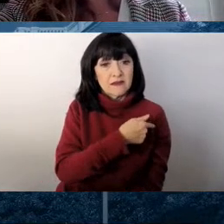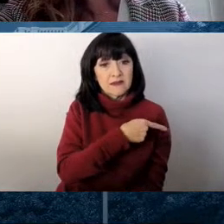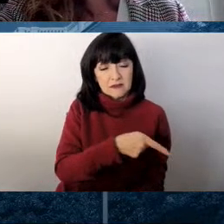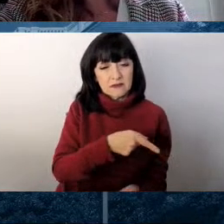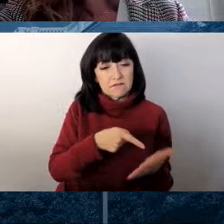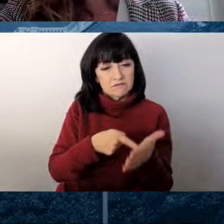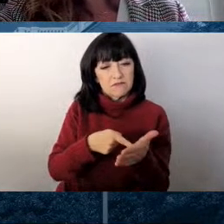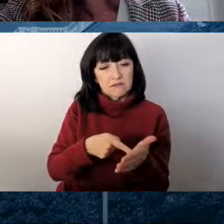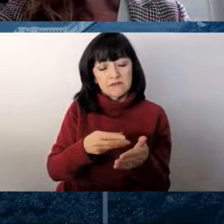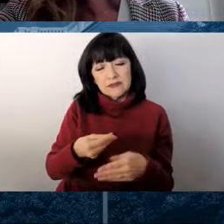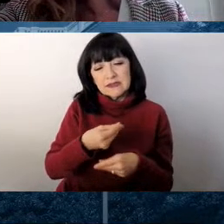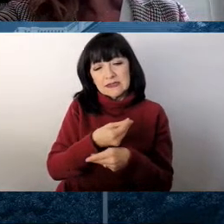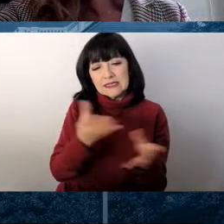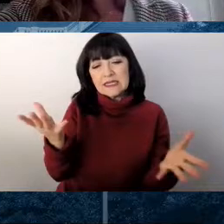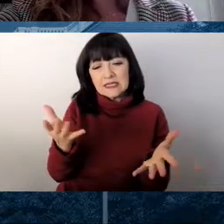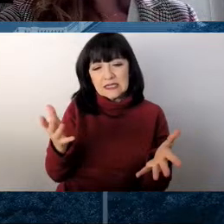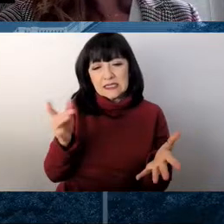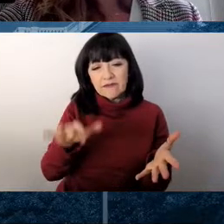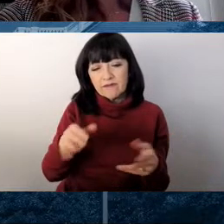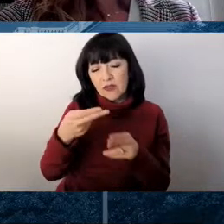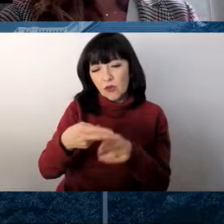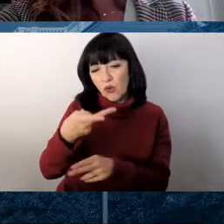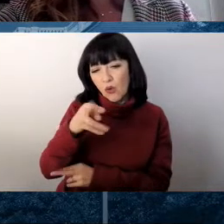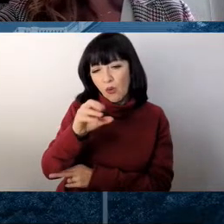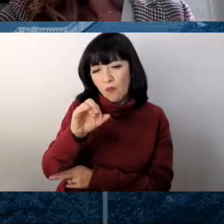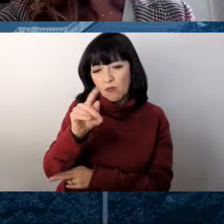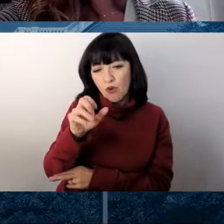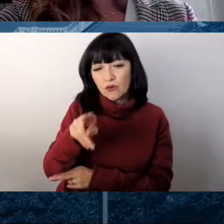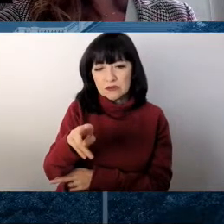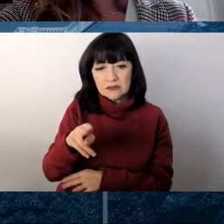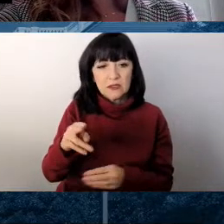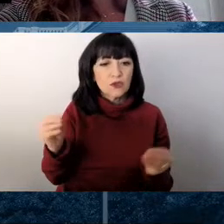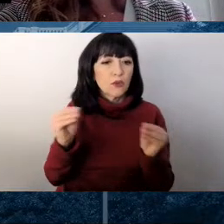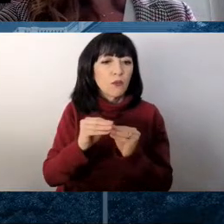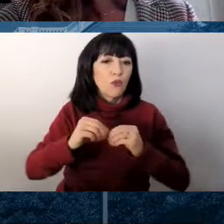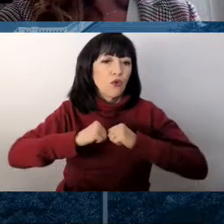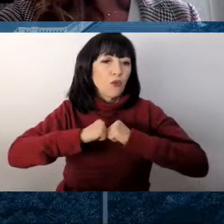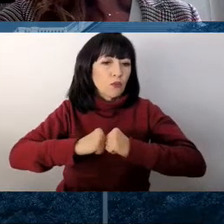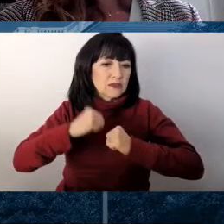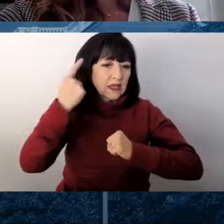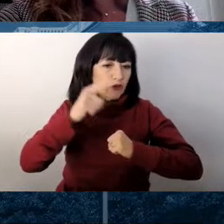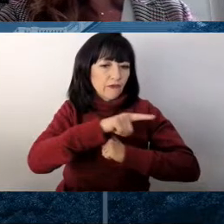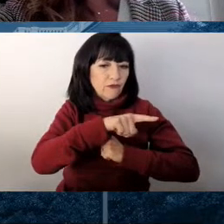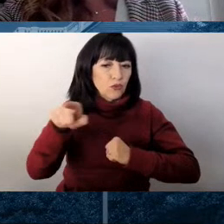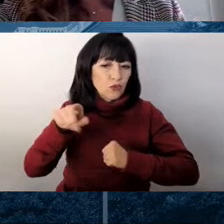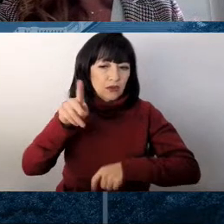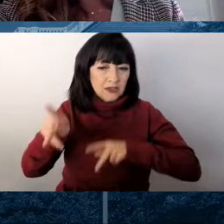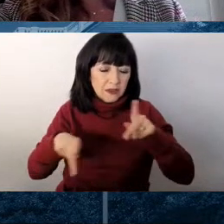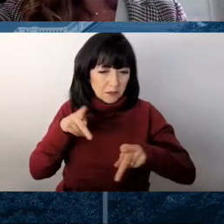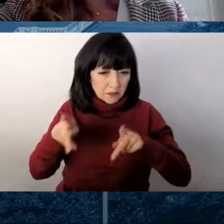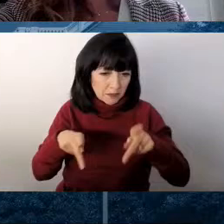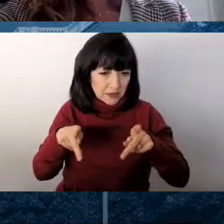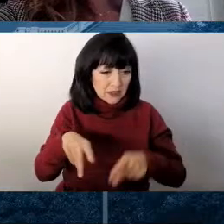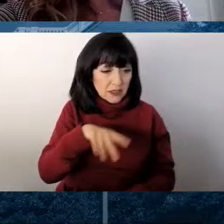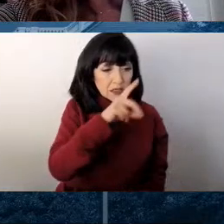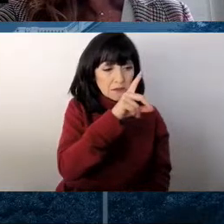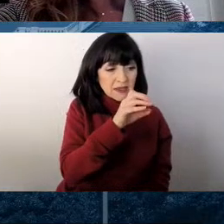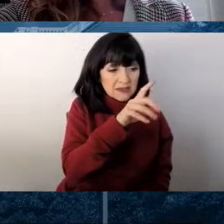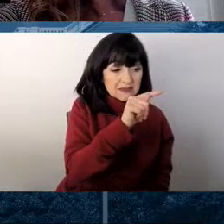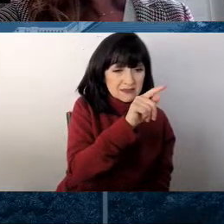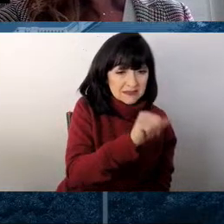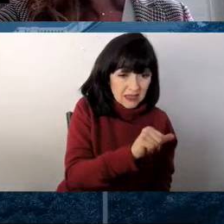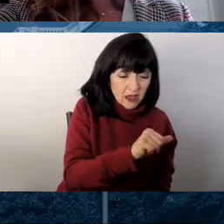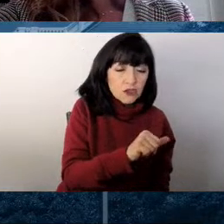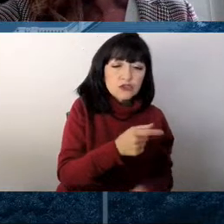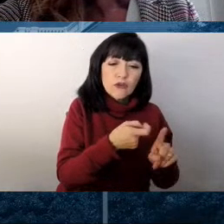two-dose vaccination. So with Delta, the antibodies from the vaccine or from prior infection